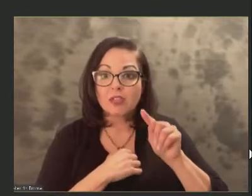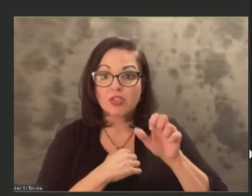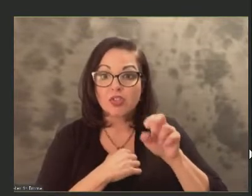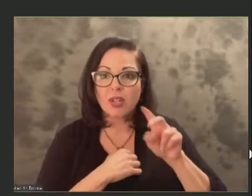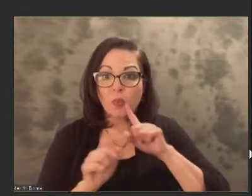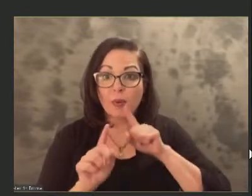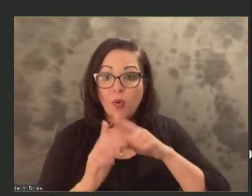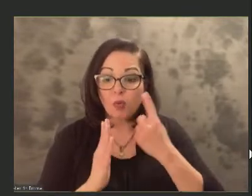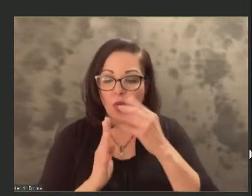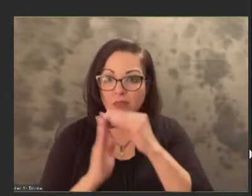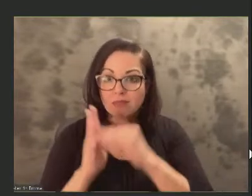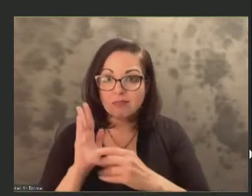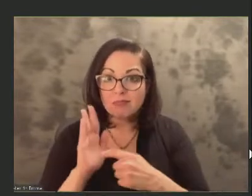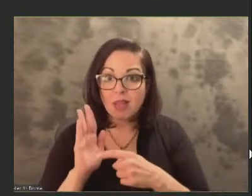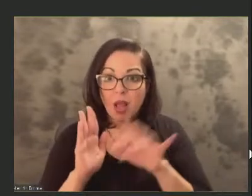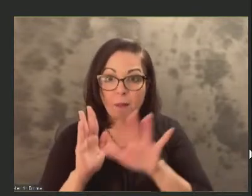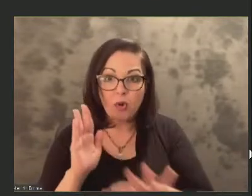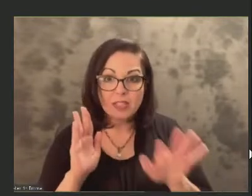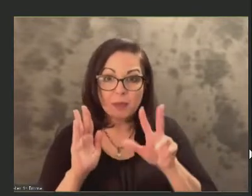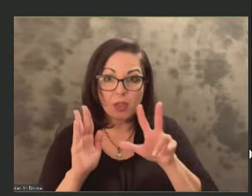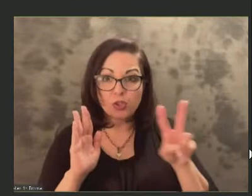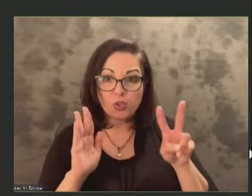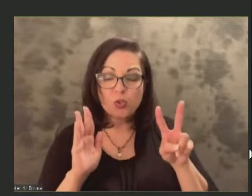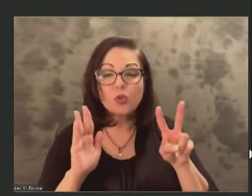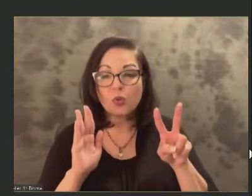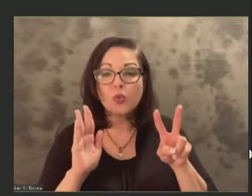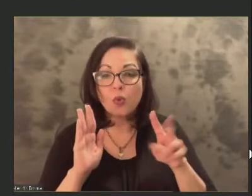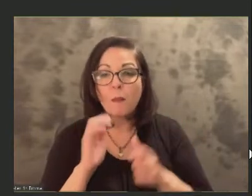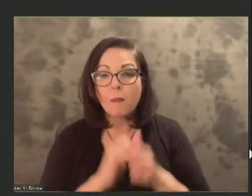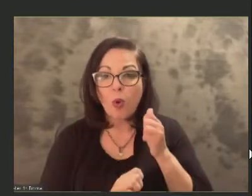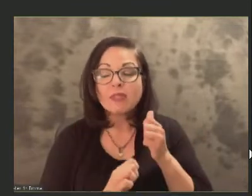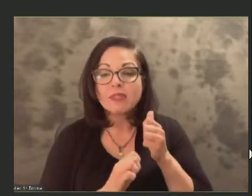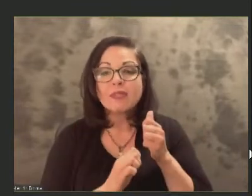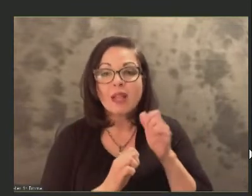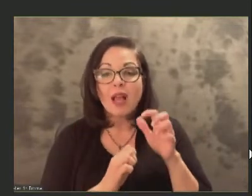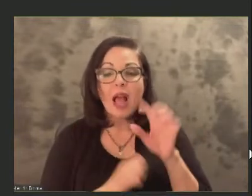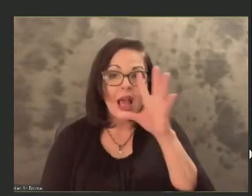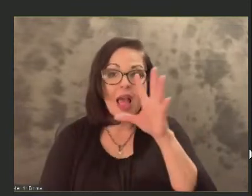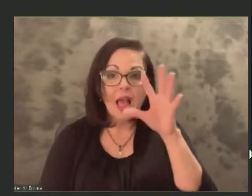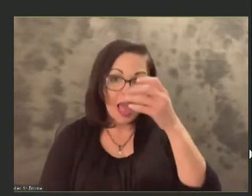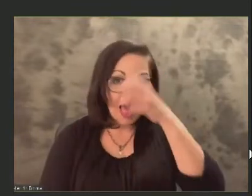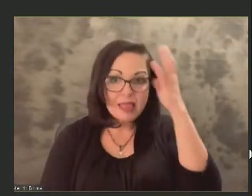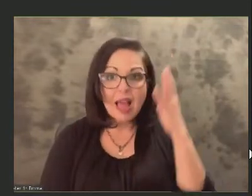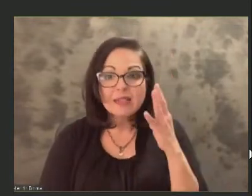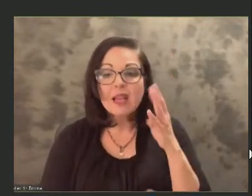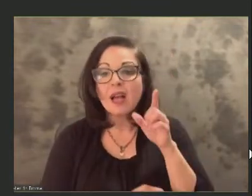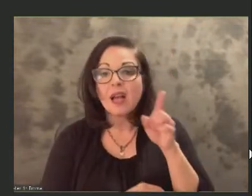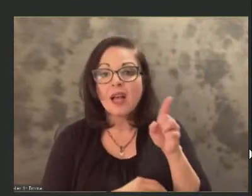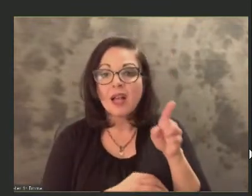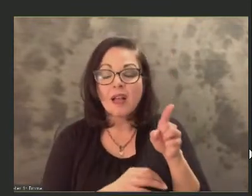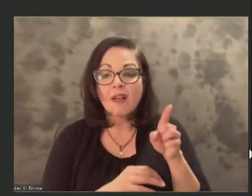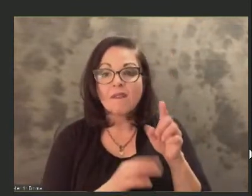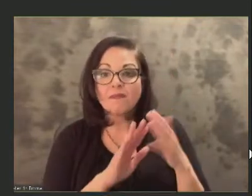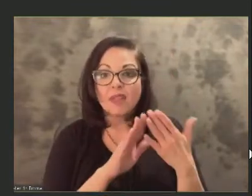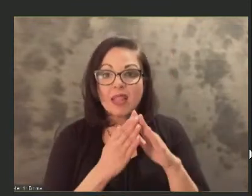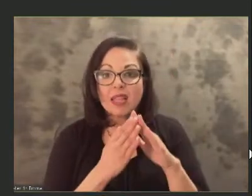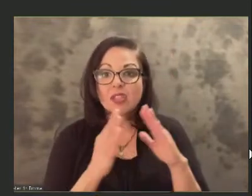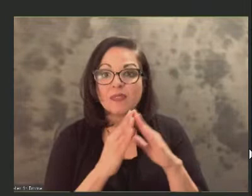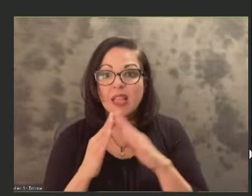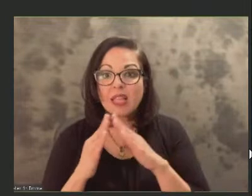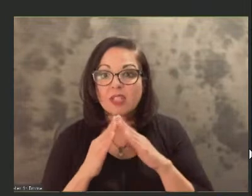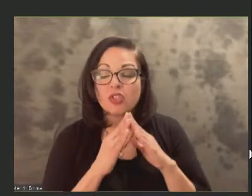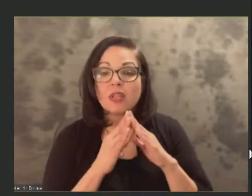approximately 32 predominantly Alaska Native villages lack running water, forcing the use of honey